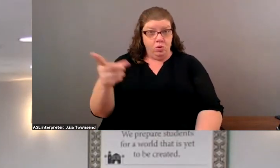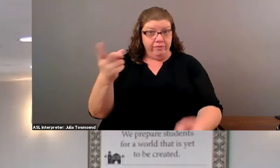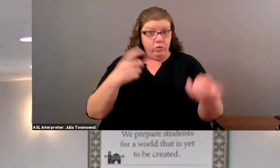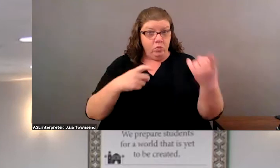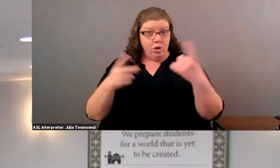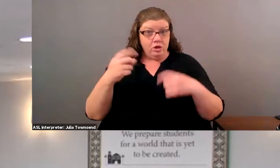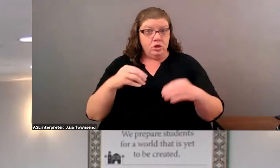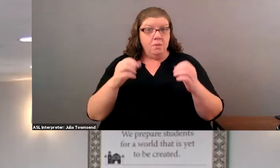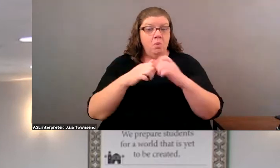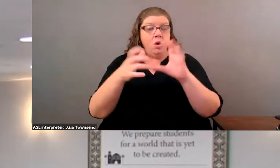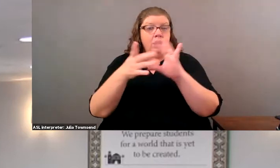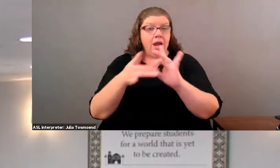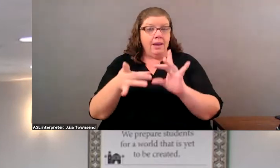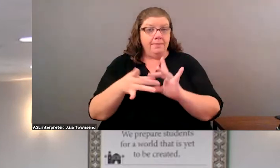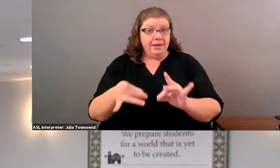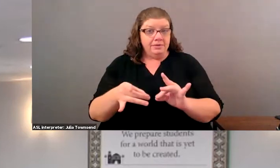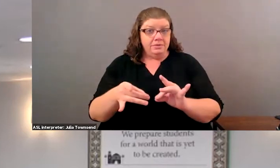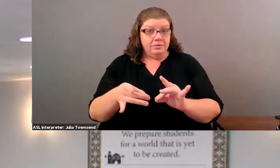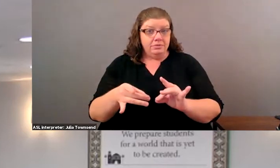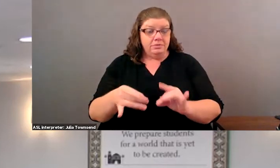further comments on this item?